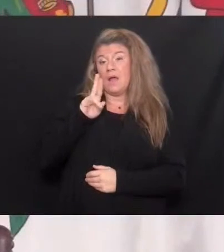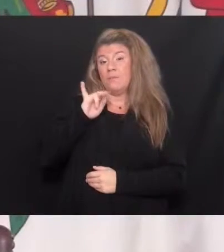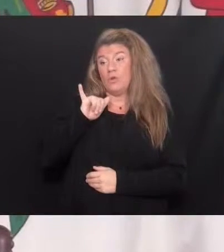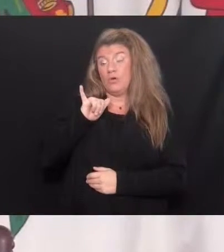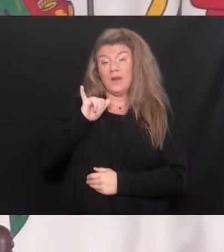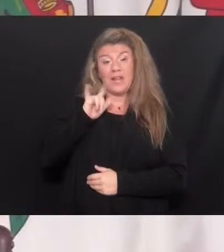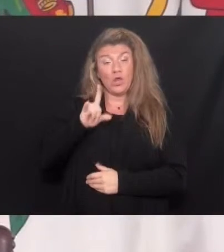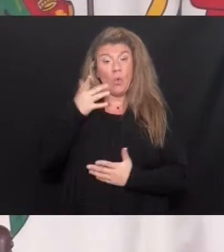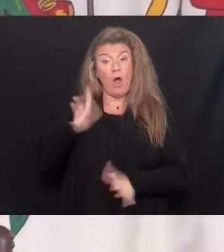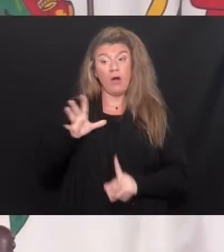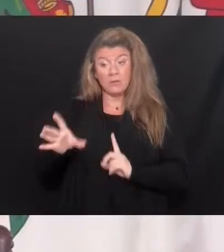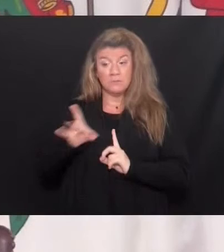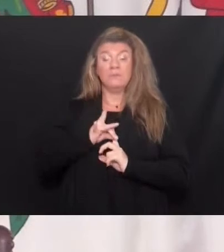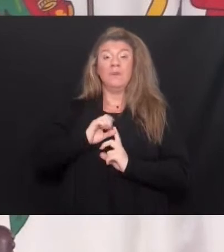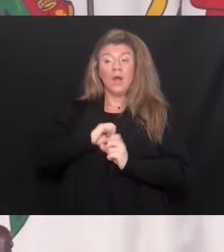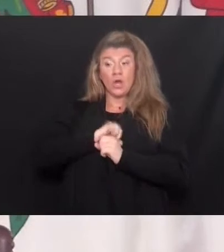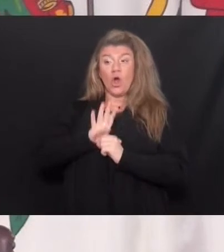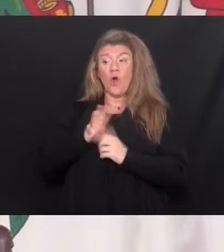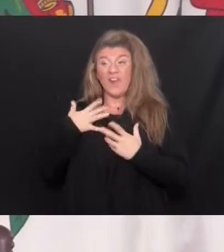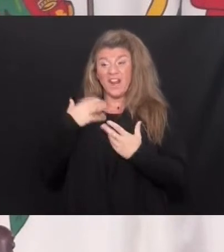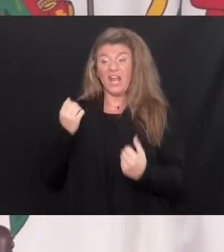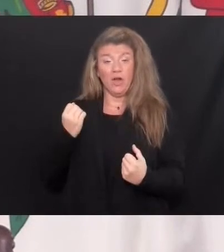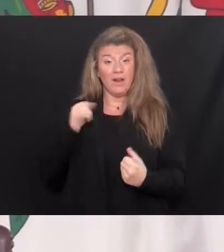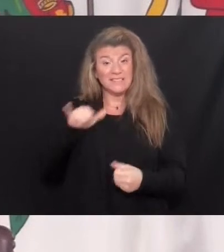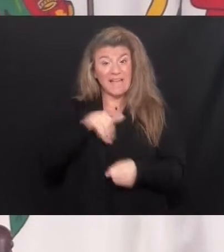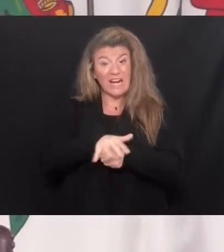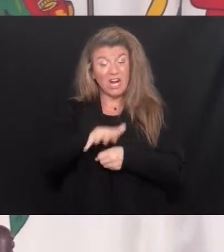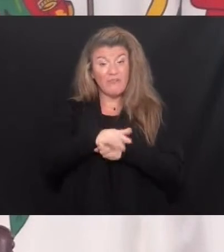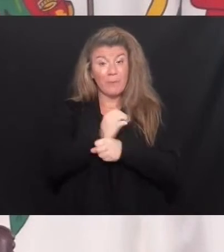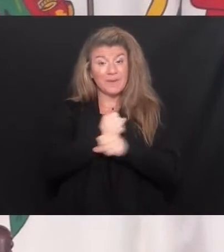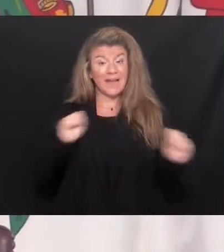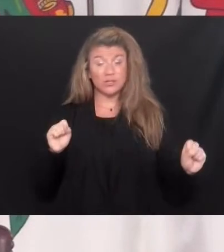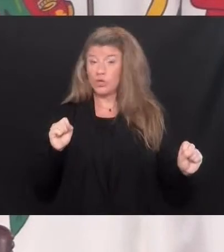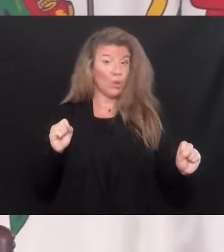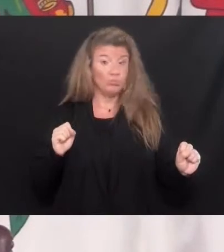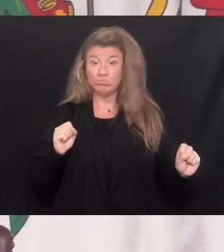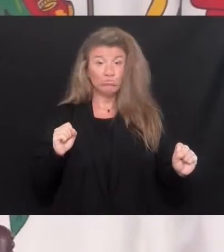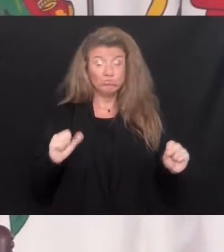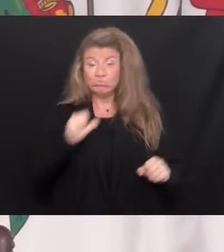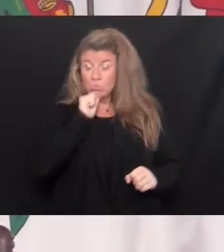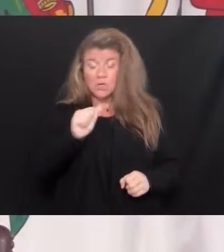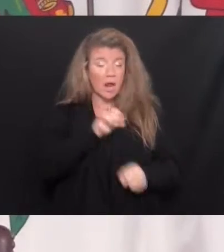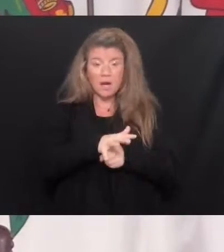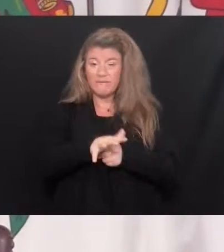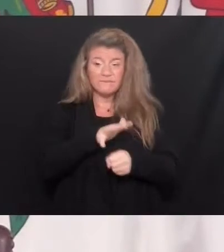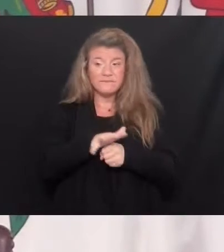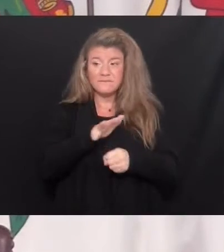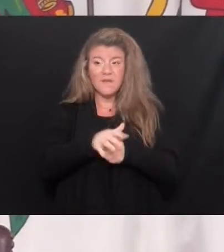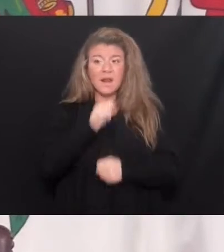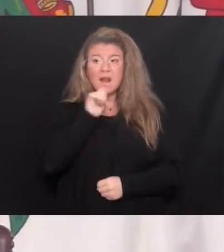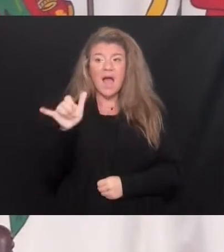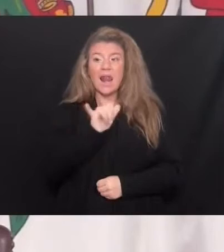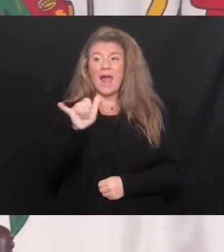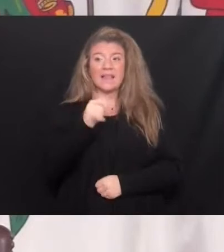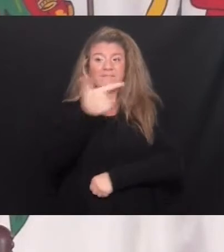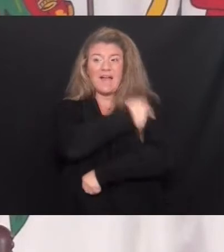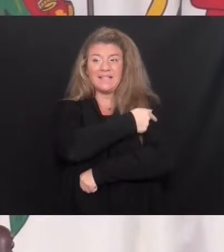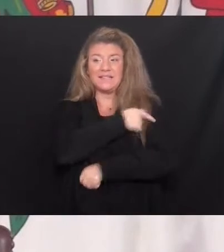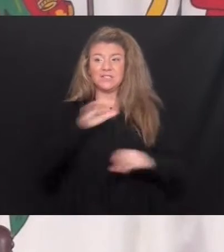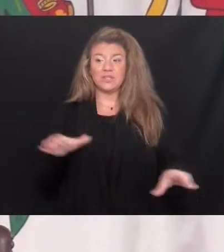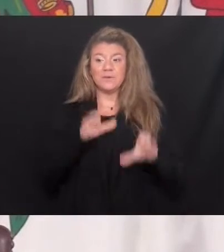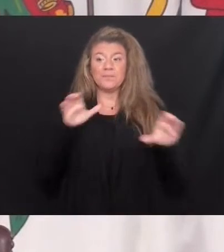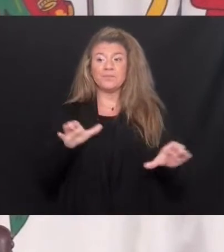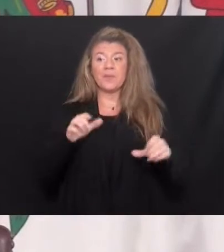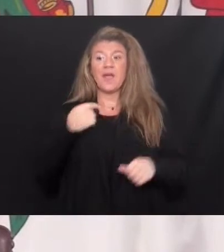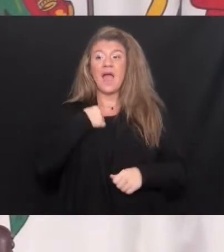not enough. It's not enough to protect you. It does not protect you nearly like the vaccines do.